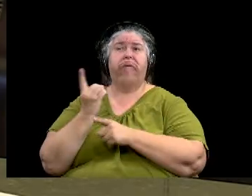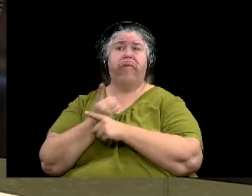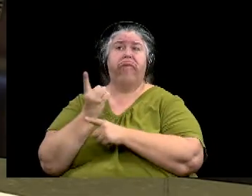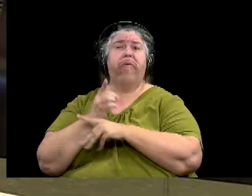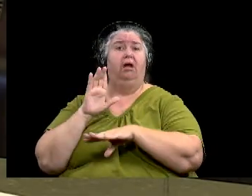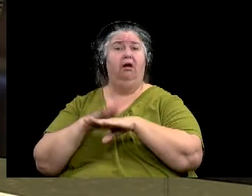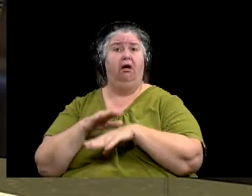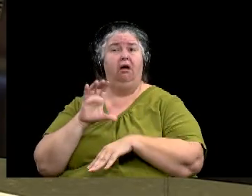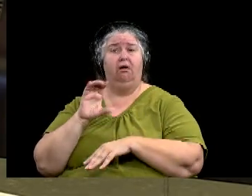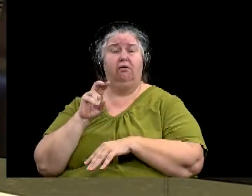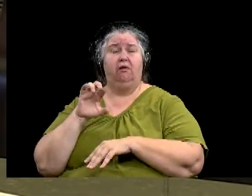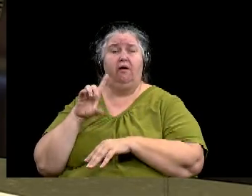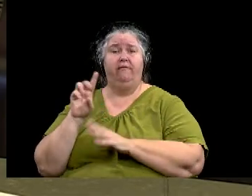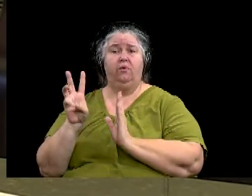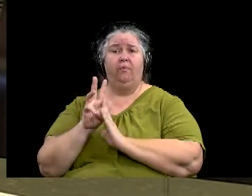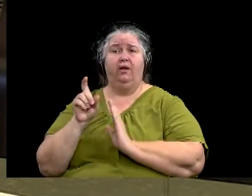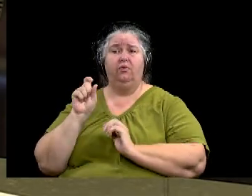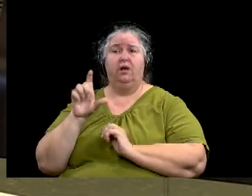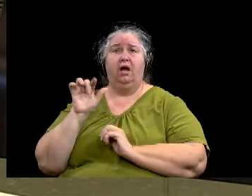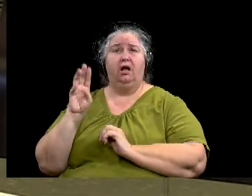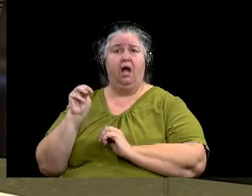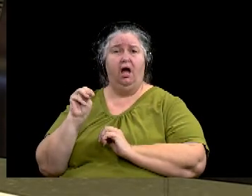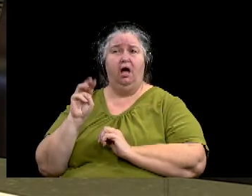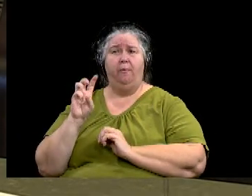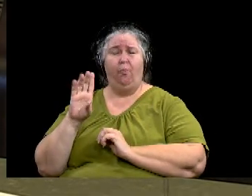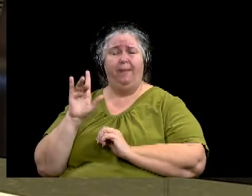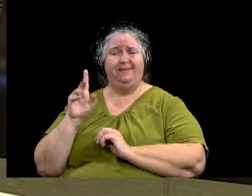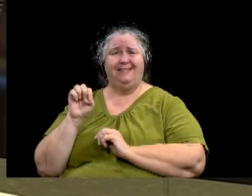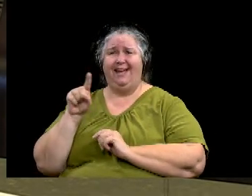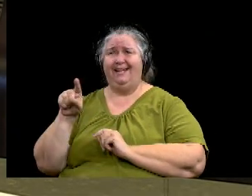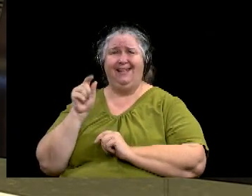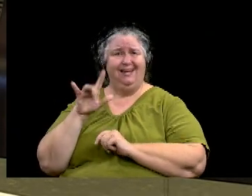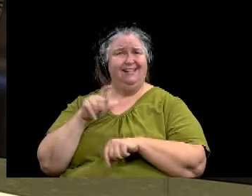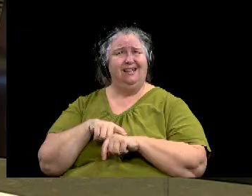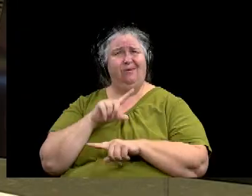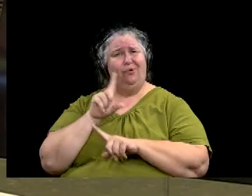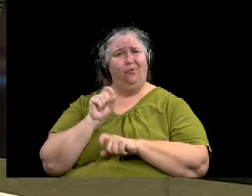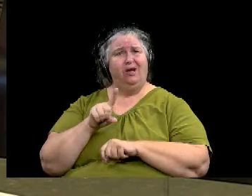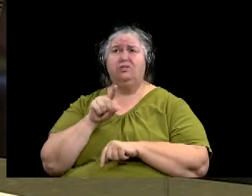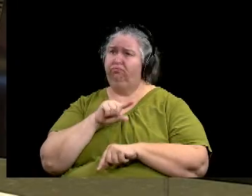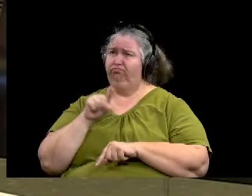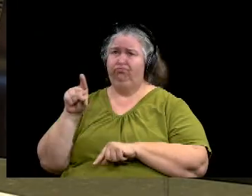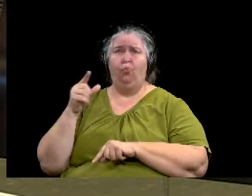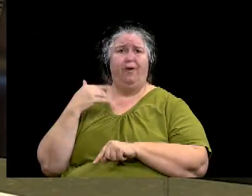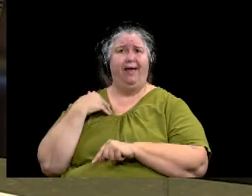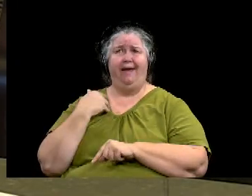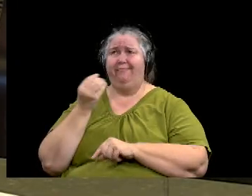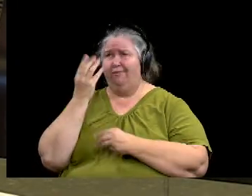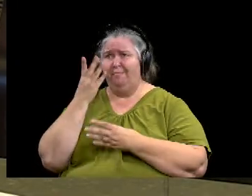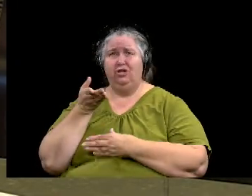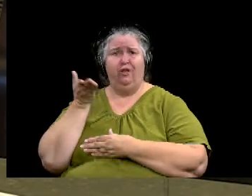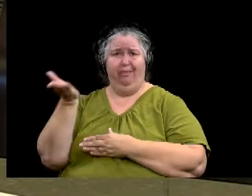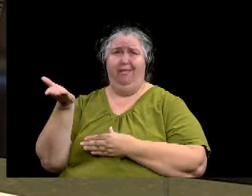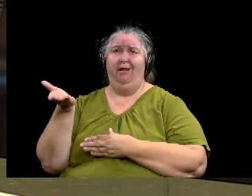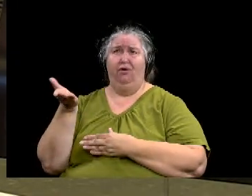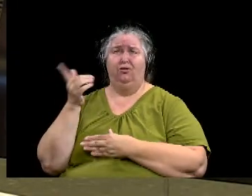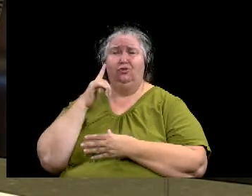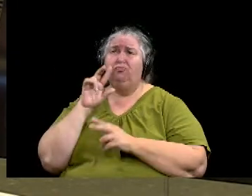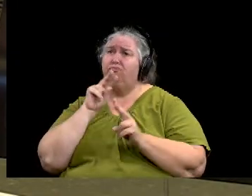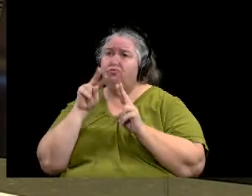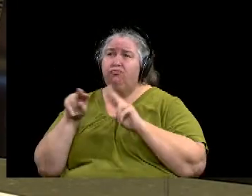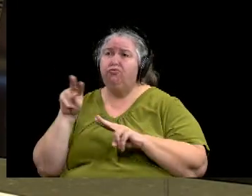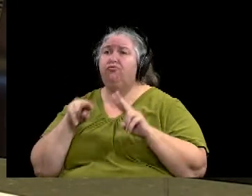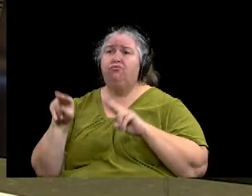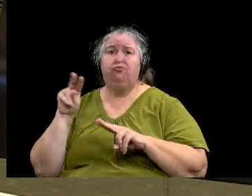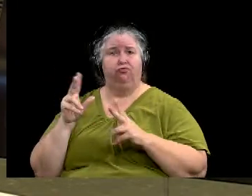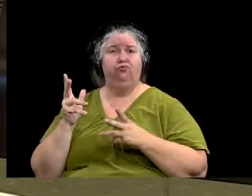go there anytime if you're in question. There's all types of resources there to follow up on. And we remind you that we will have the